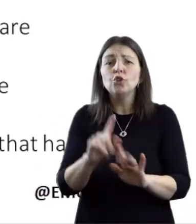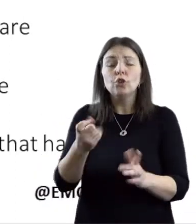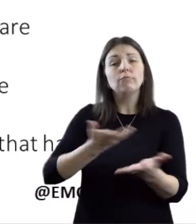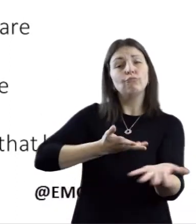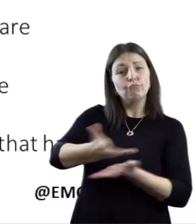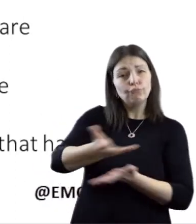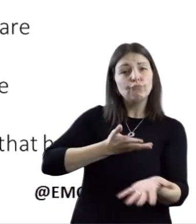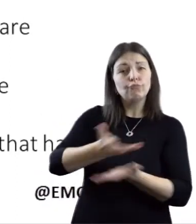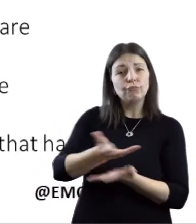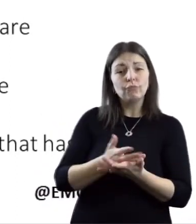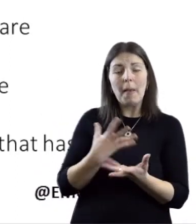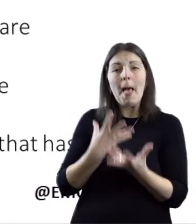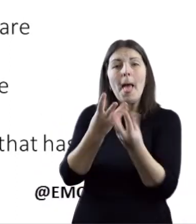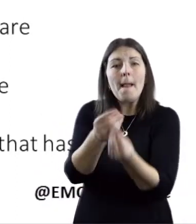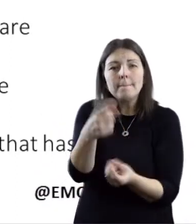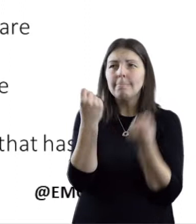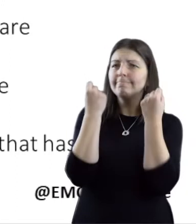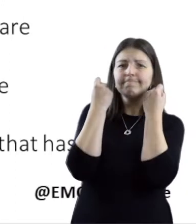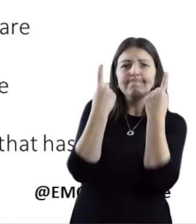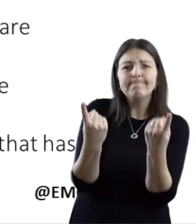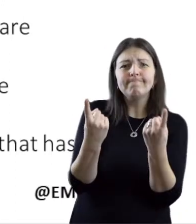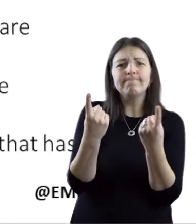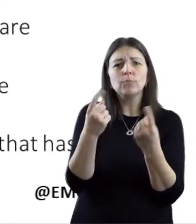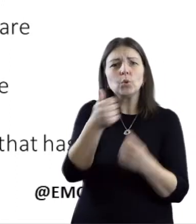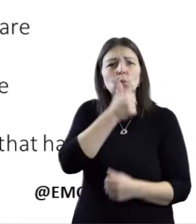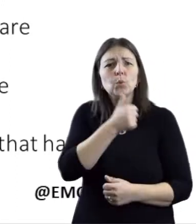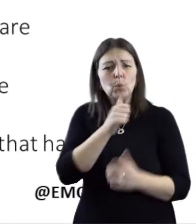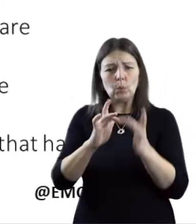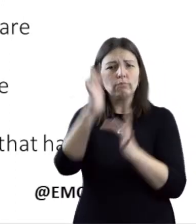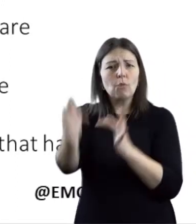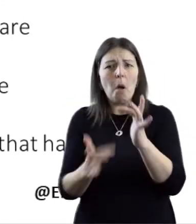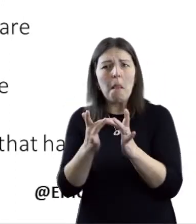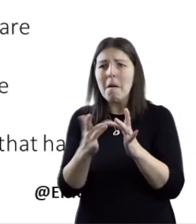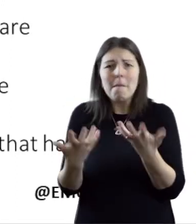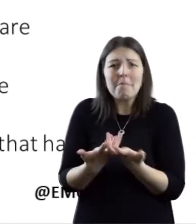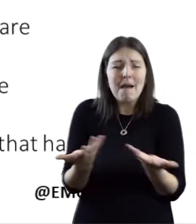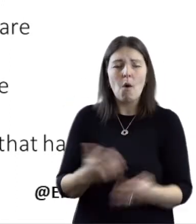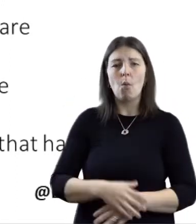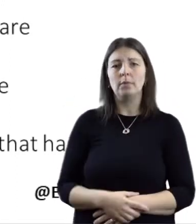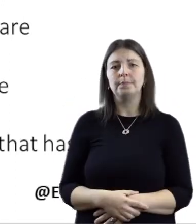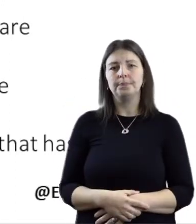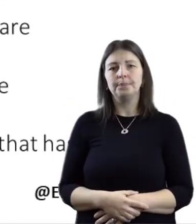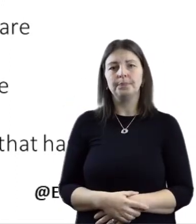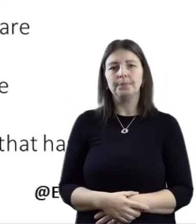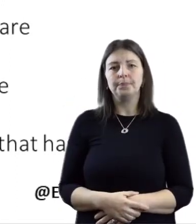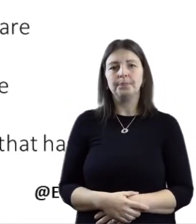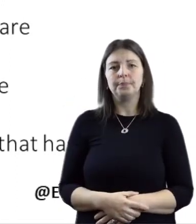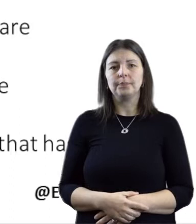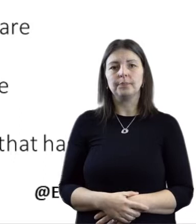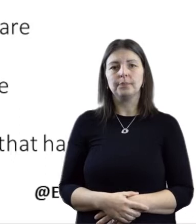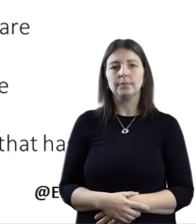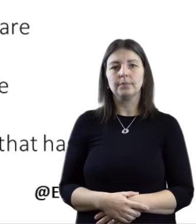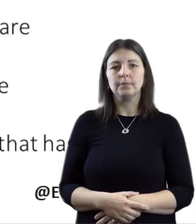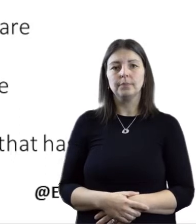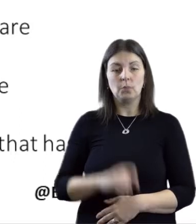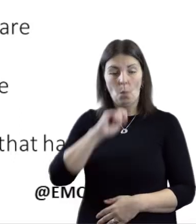talk about privacy and how it is totally normal for most young adults and children to want an element of privacy. However,